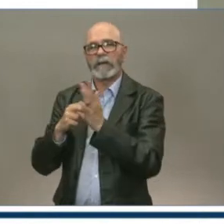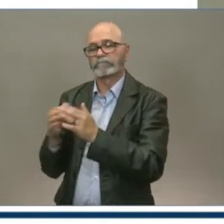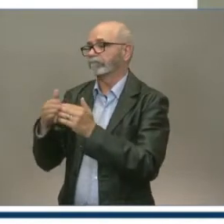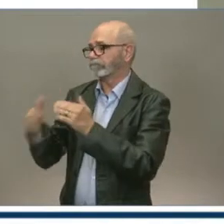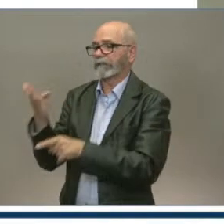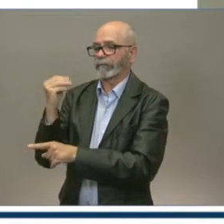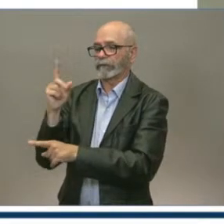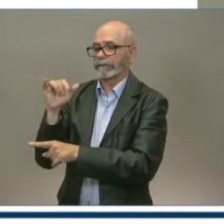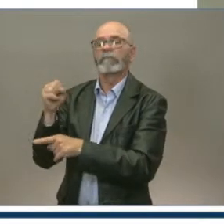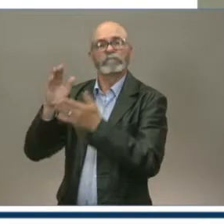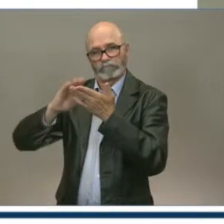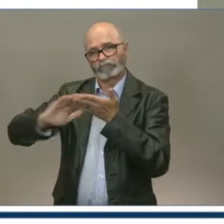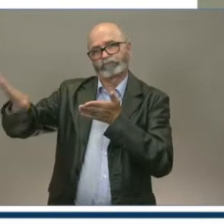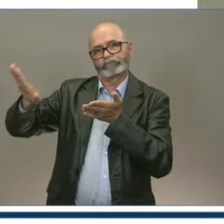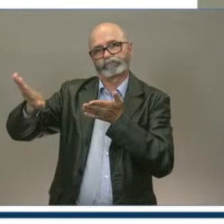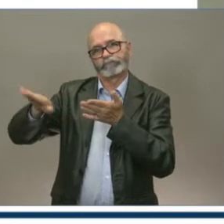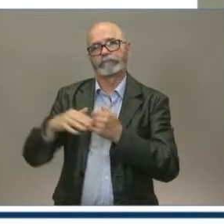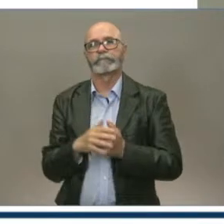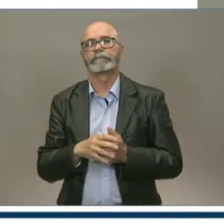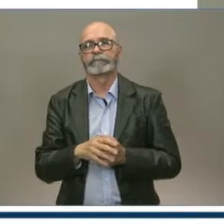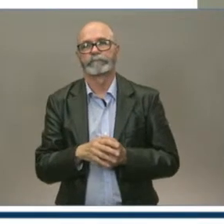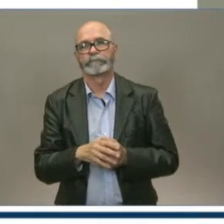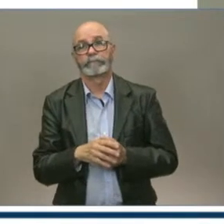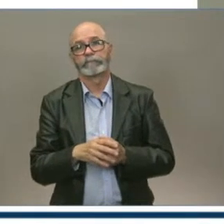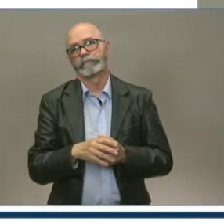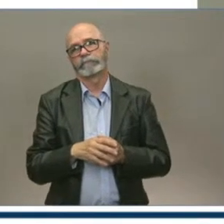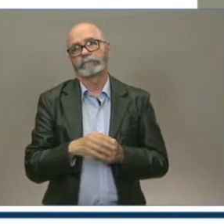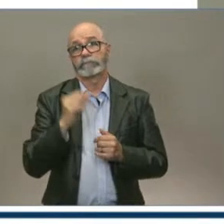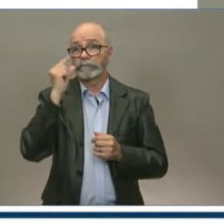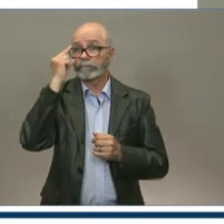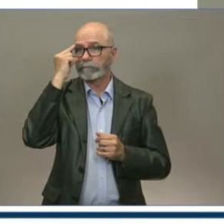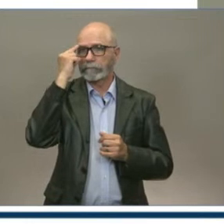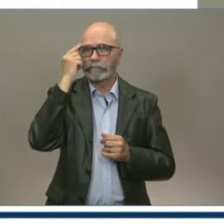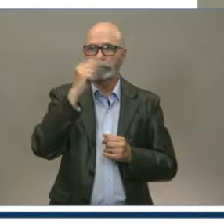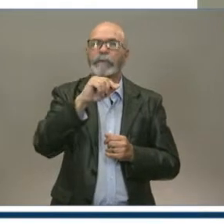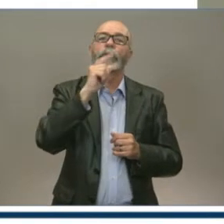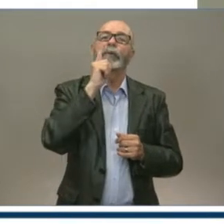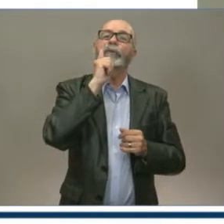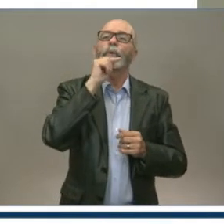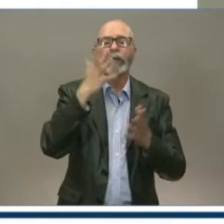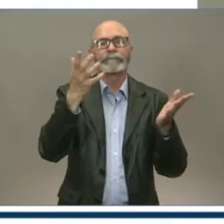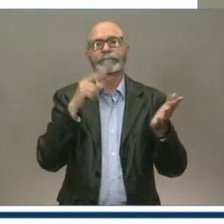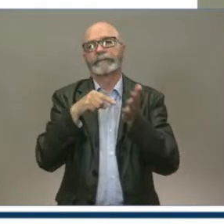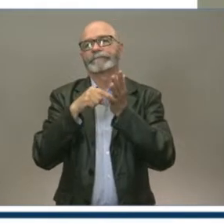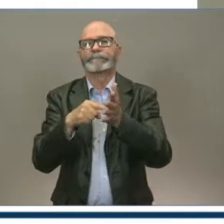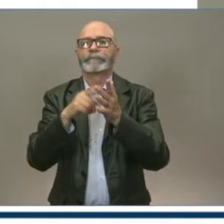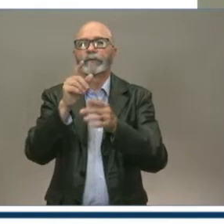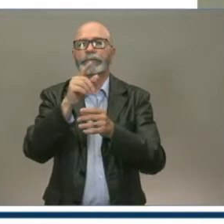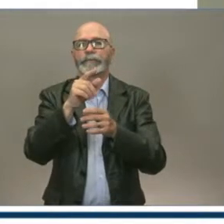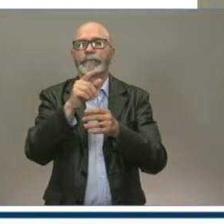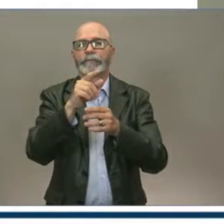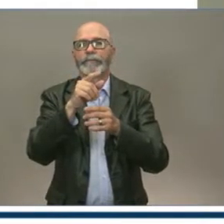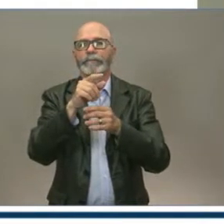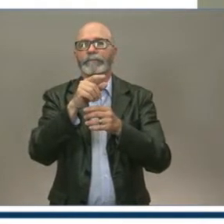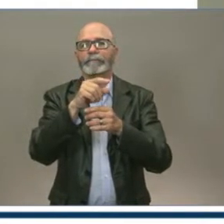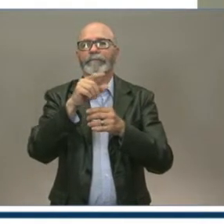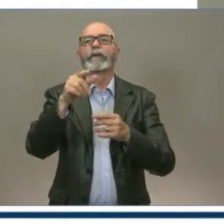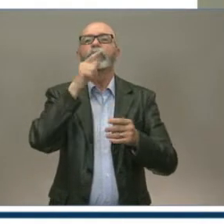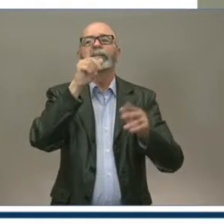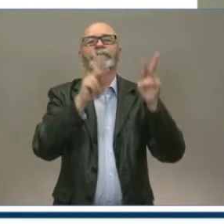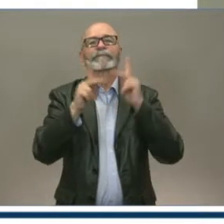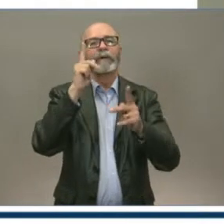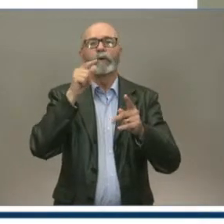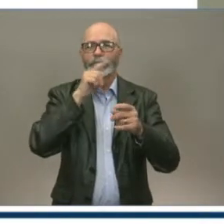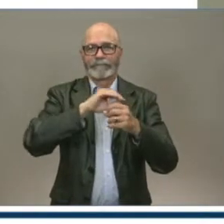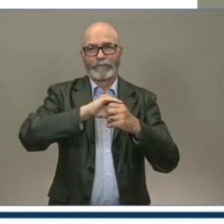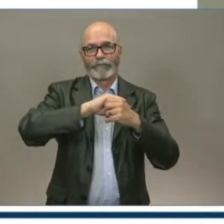who are exempt from quarantine, like airline crew and military. We're also asking them to get tested 3 times when they come